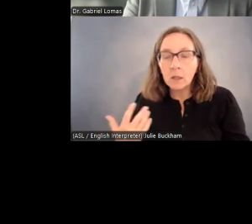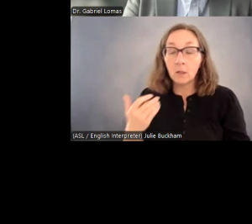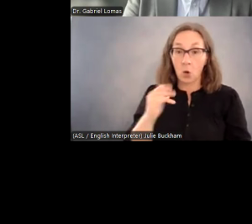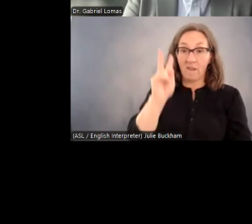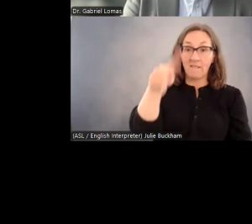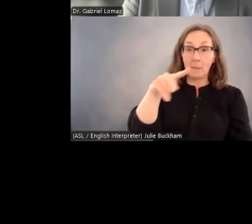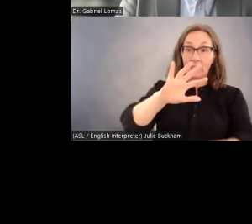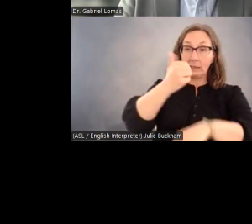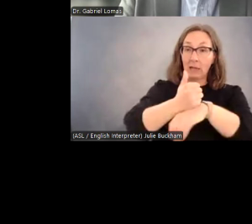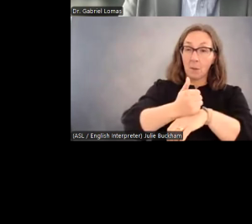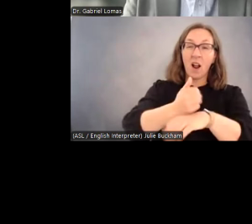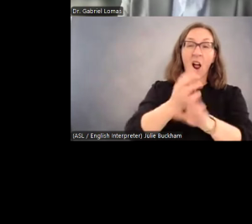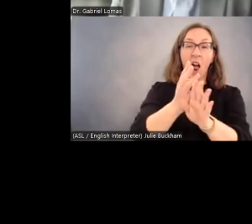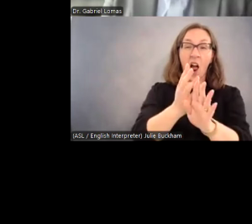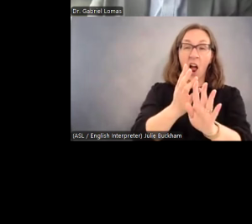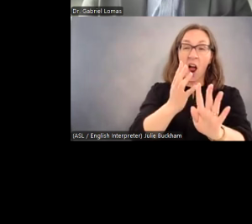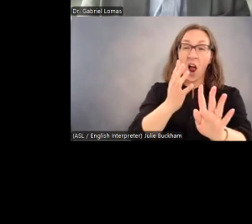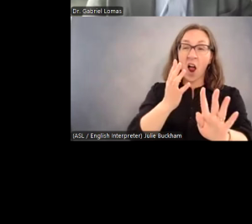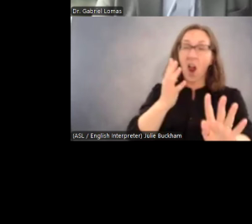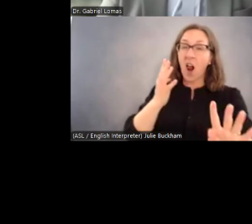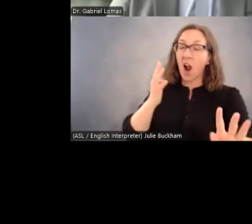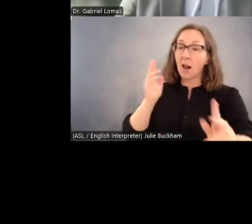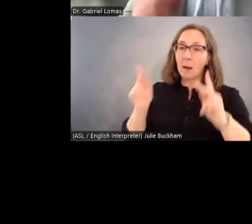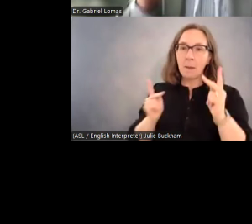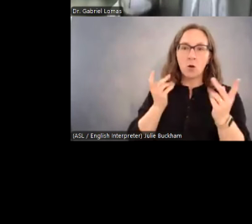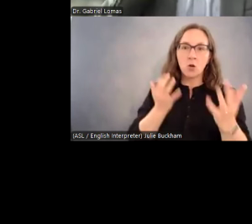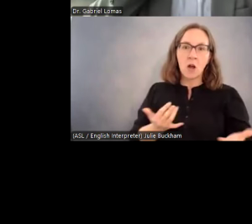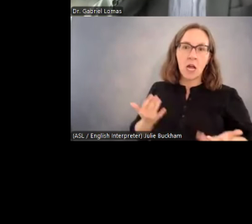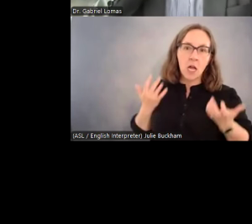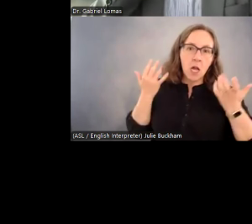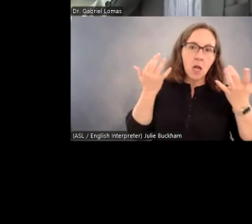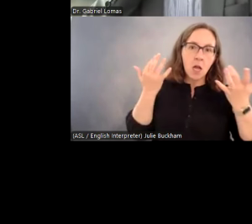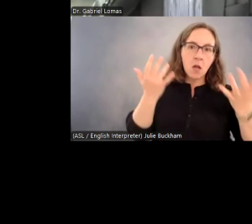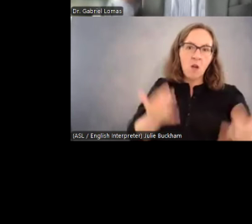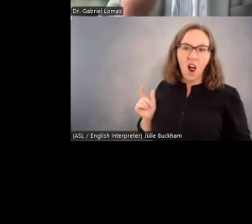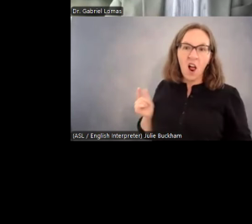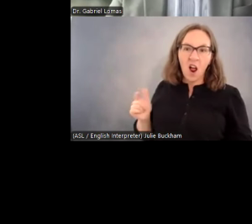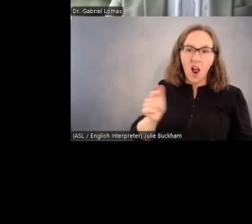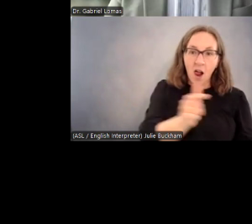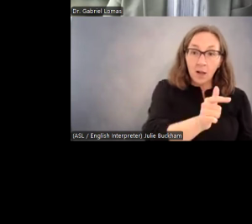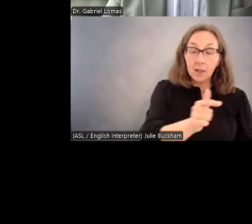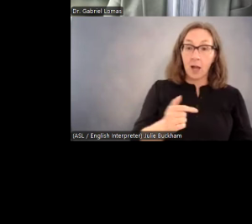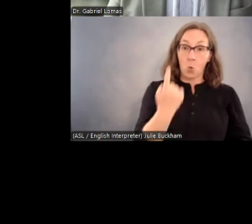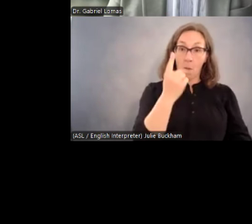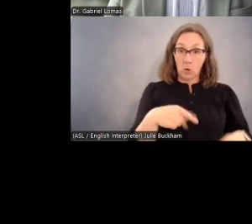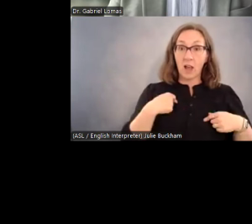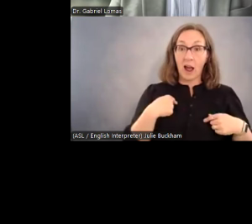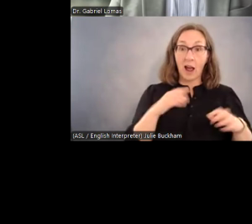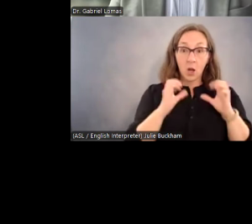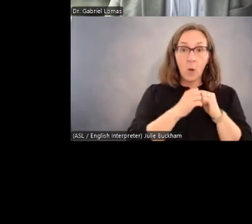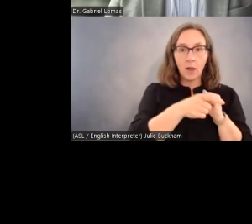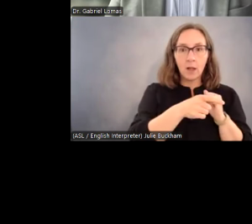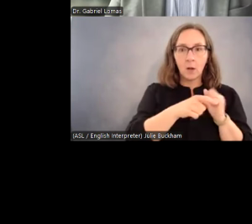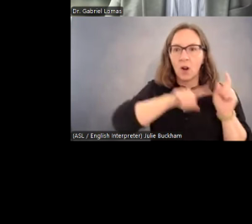were huge lines, people waiting to use the video phone. And the person I communicated with actually would go use